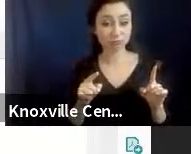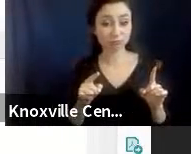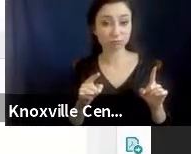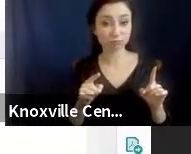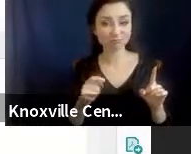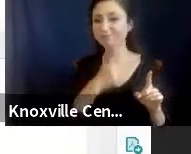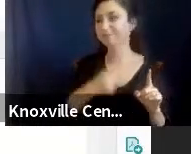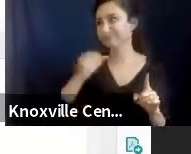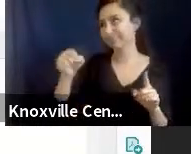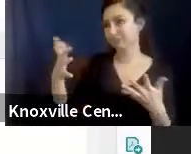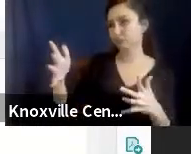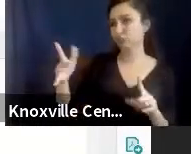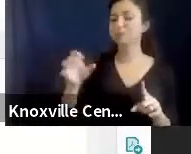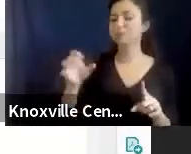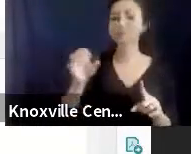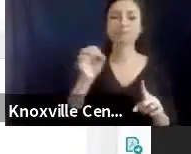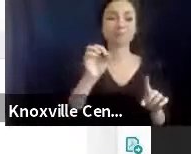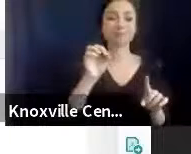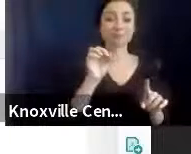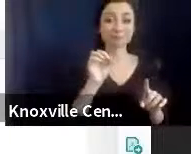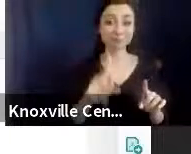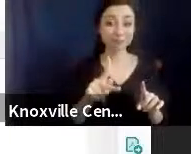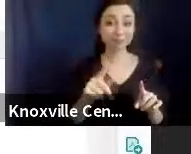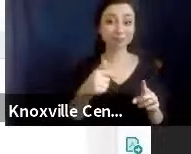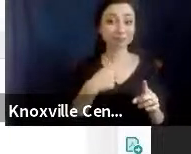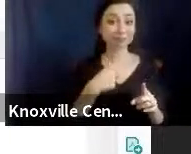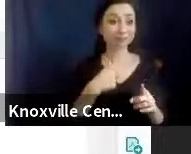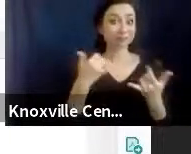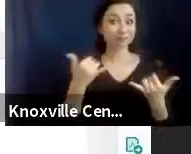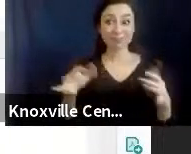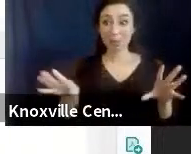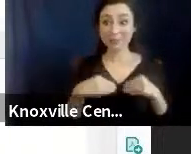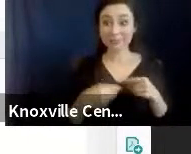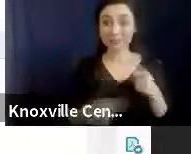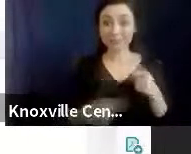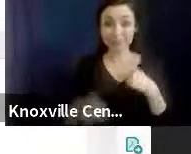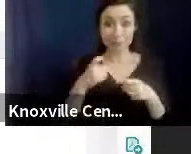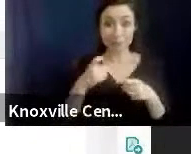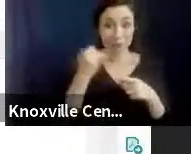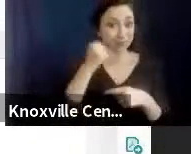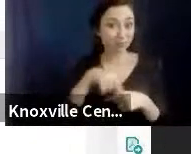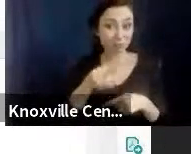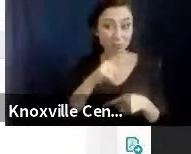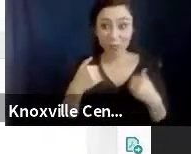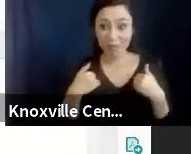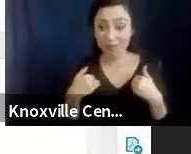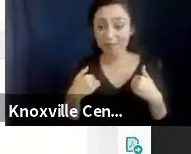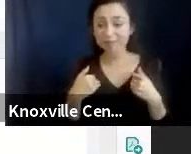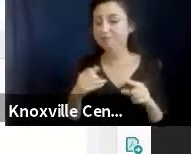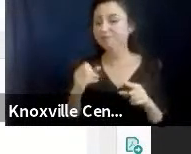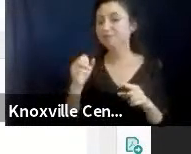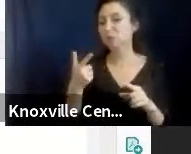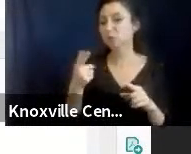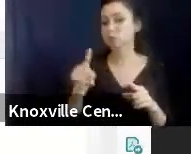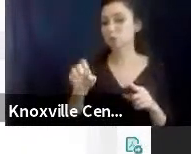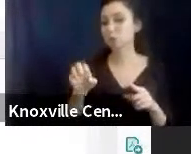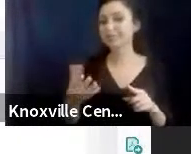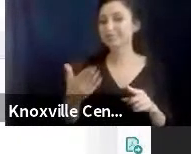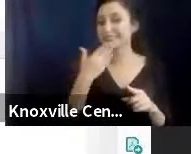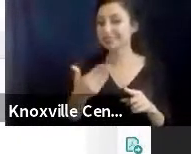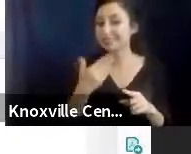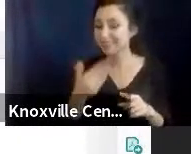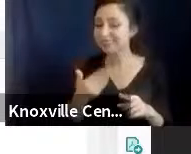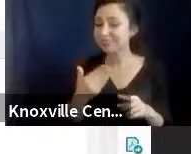Sorry, yes, that's it. Okay. I'll take any questions if anybody has any. Wagner, thanks very much for that report. Are any